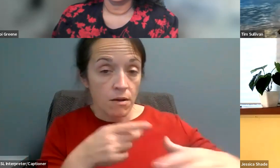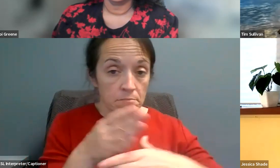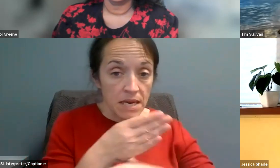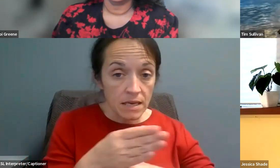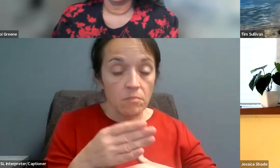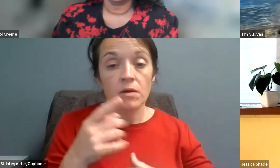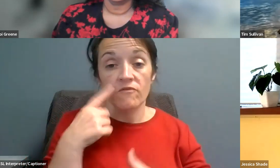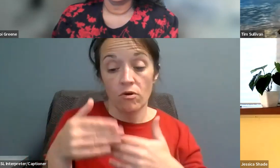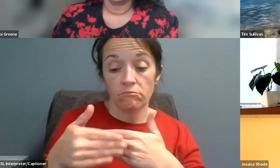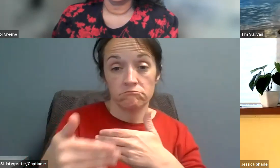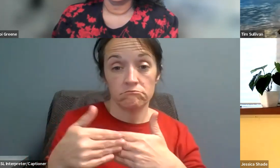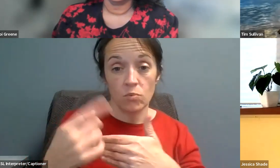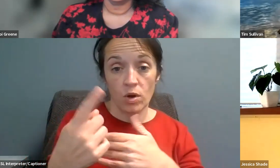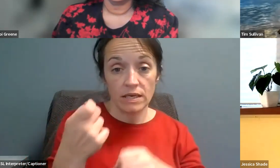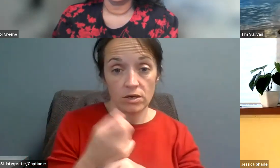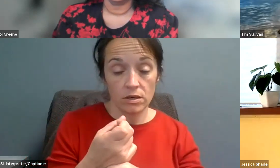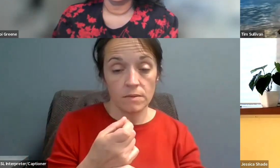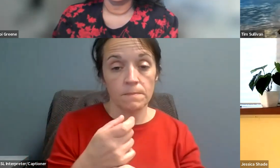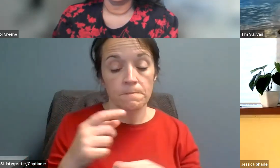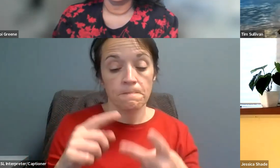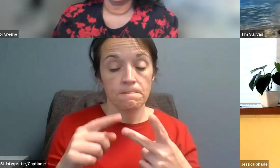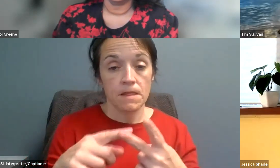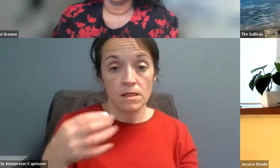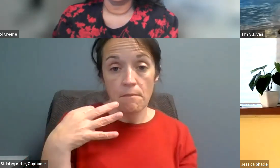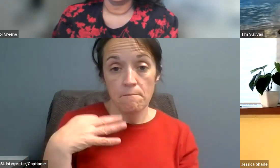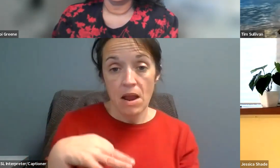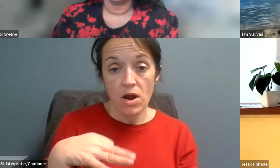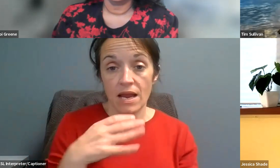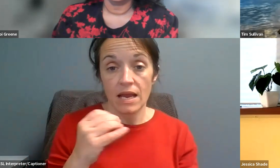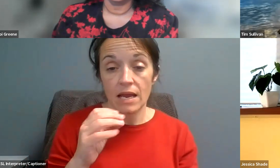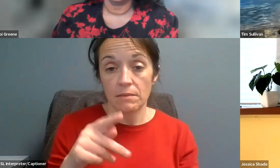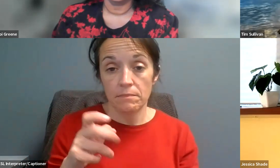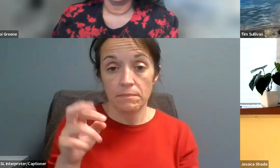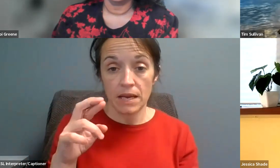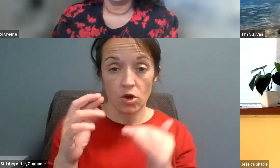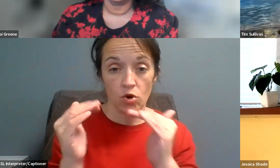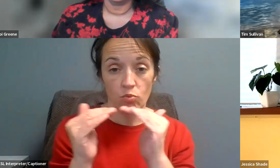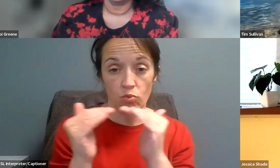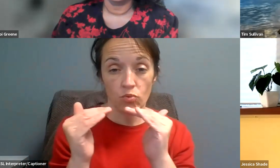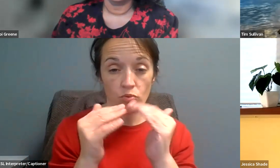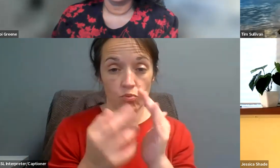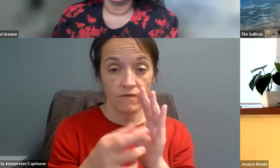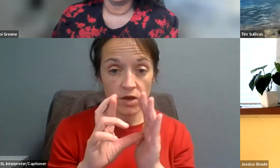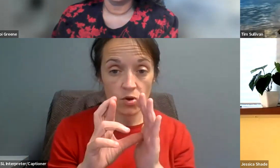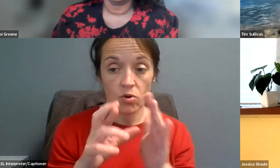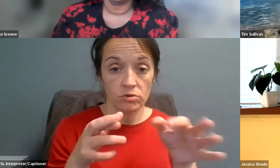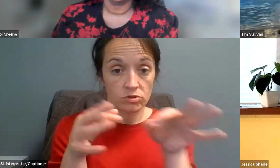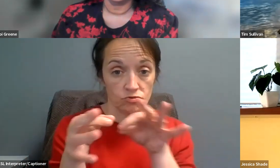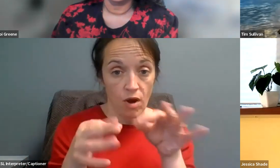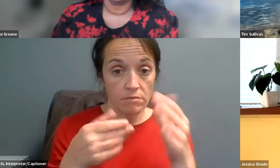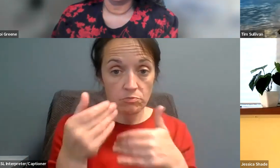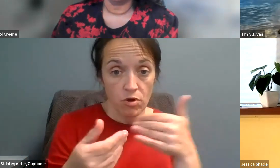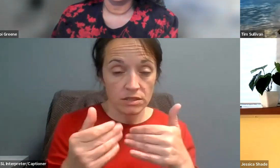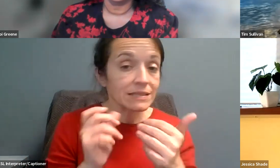year? Did the merit and peer review describe processes that will be used at the institutions